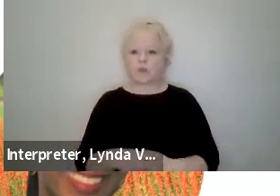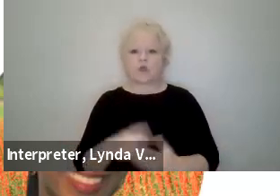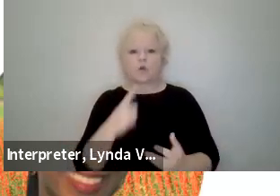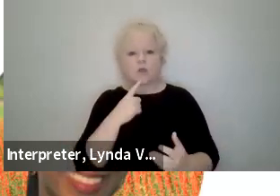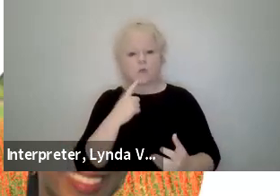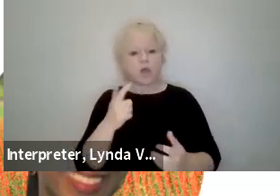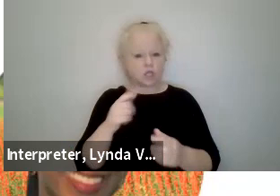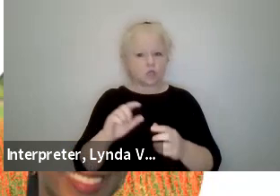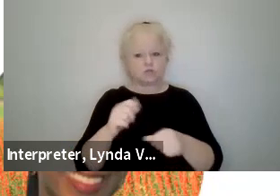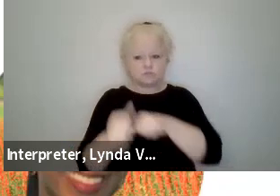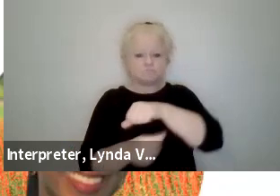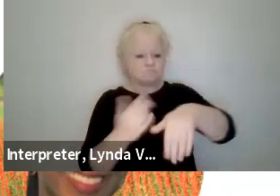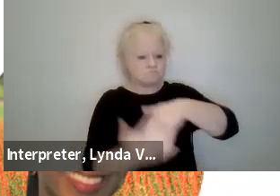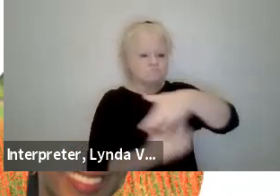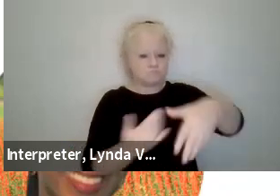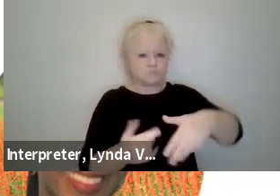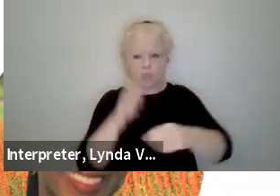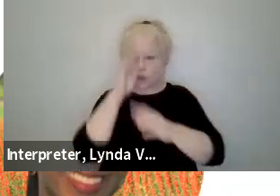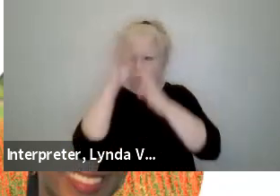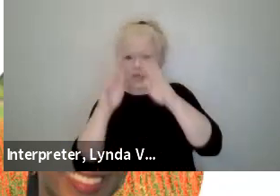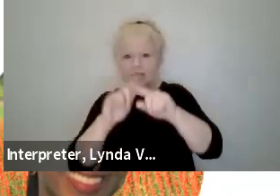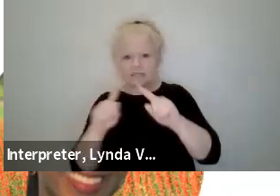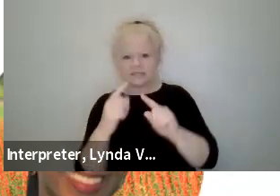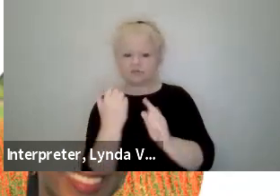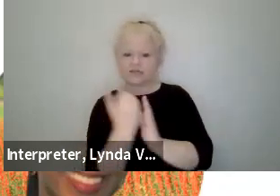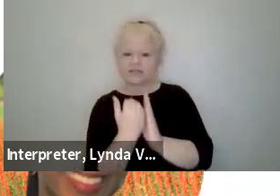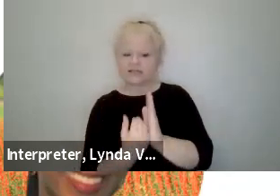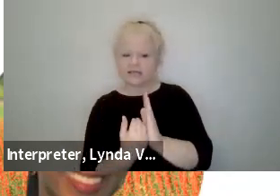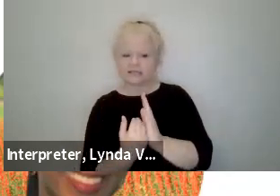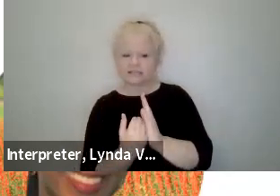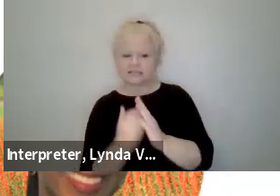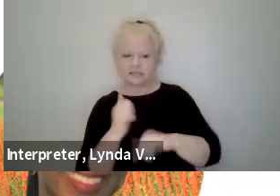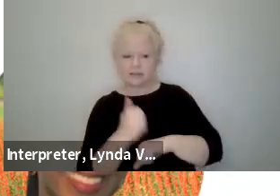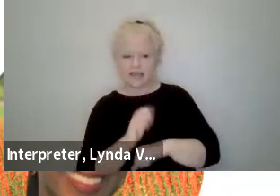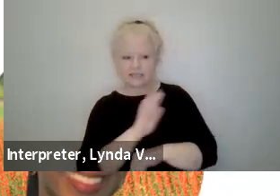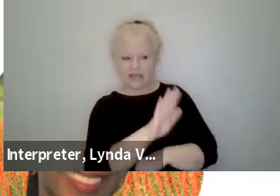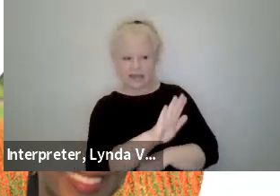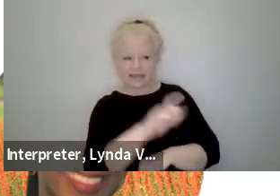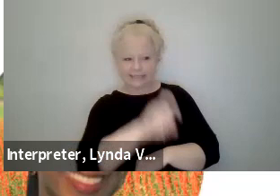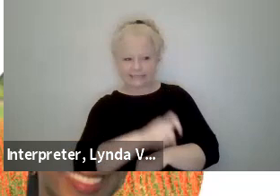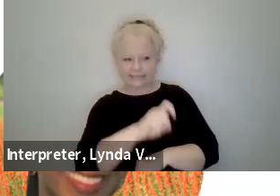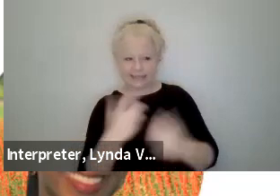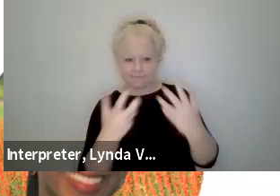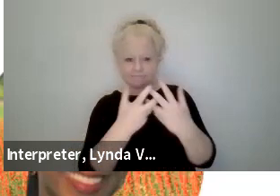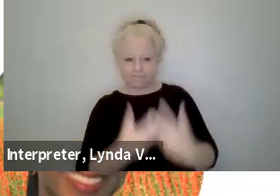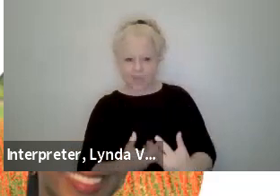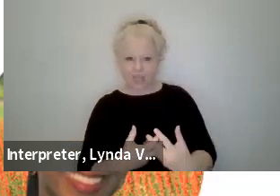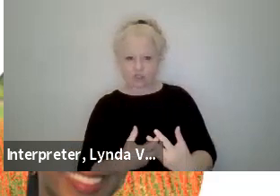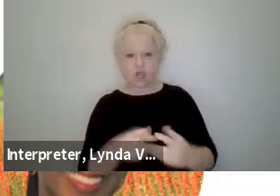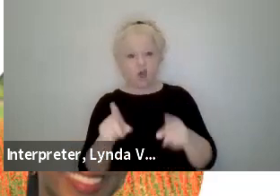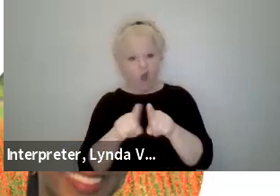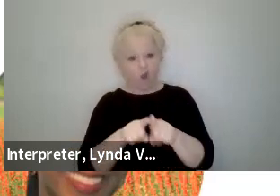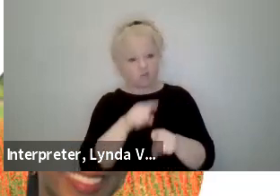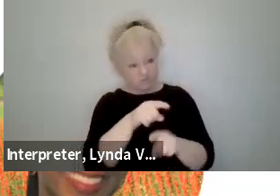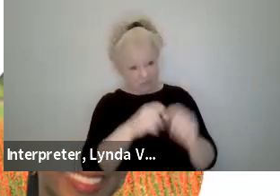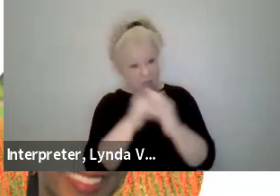engaging content, as well as creating lessons based on the individual's specific needs and comfort levels. And